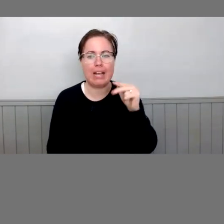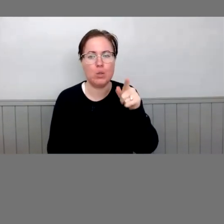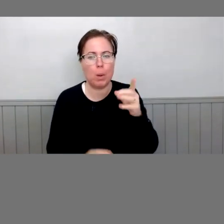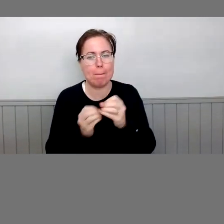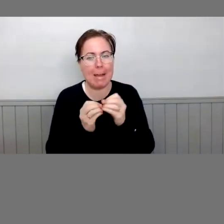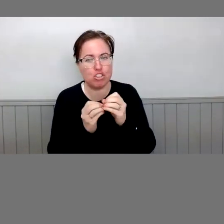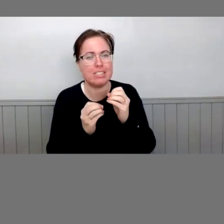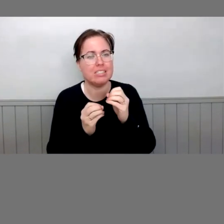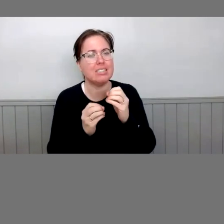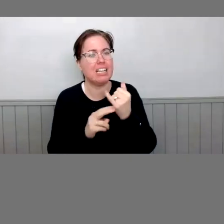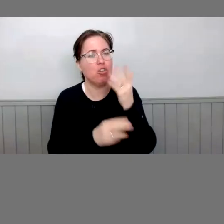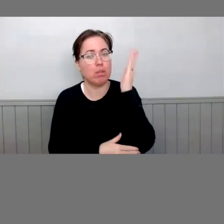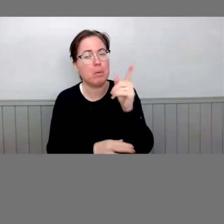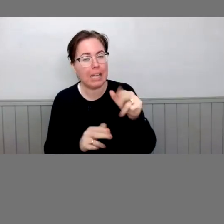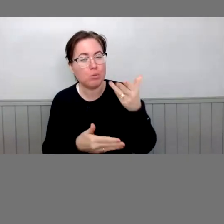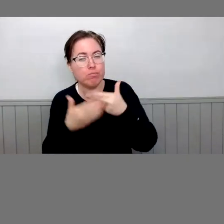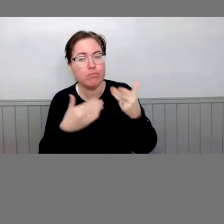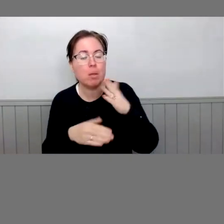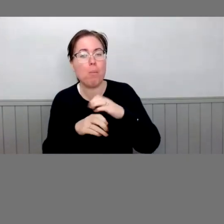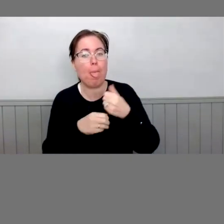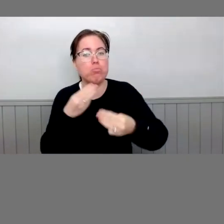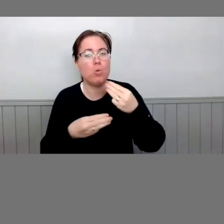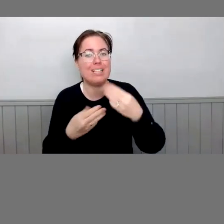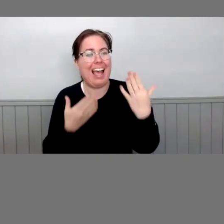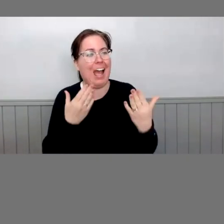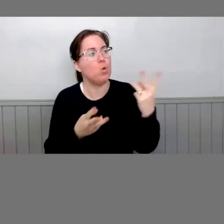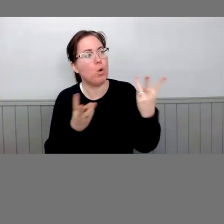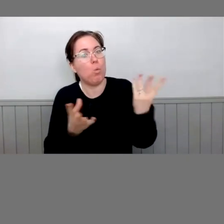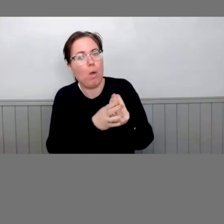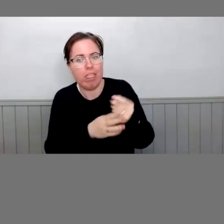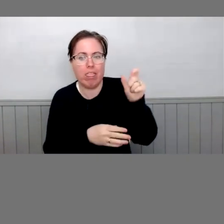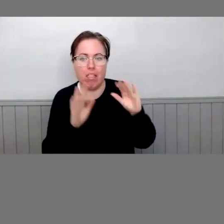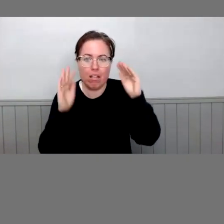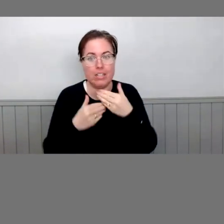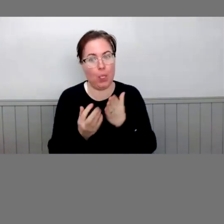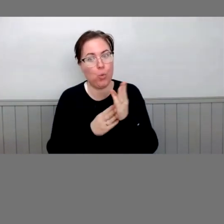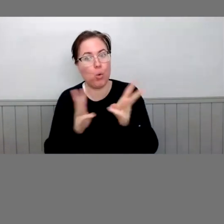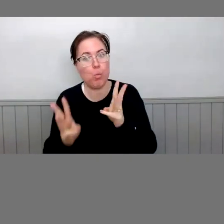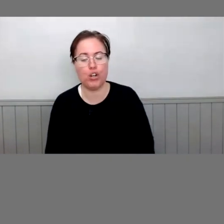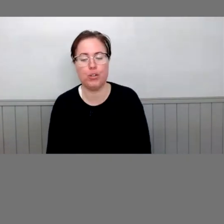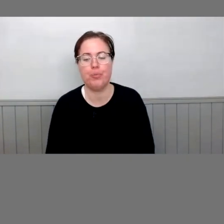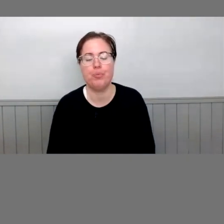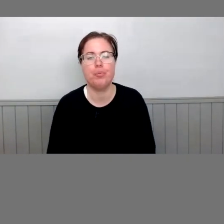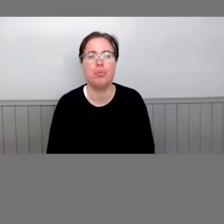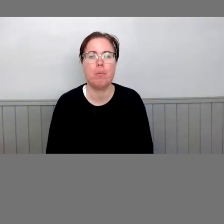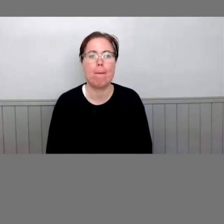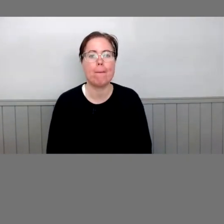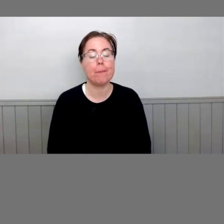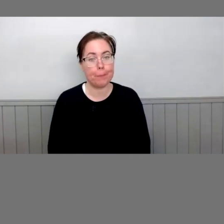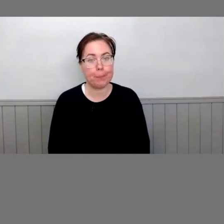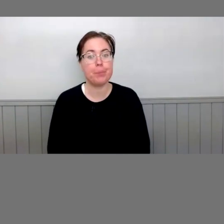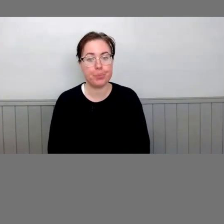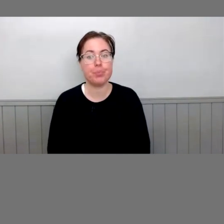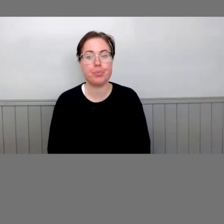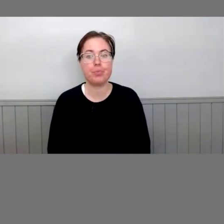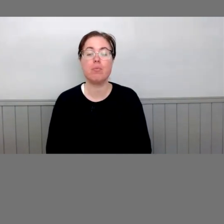like to elaborate a little bit about the process of co-production in your work. Yeah, absolutely. So I suppose as part of